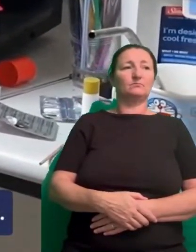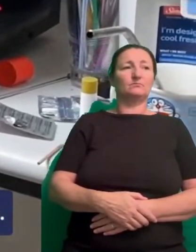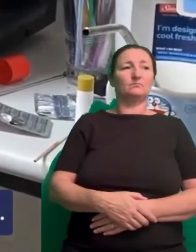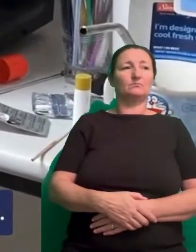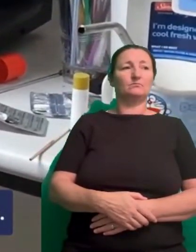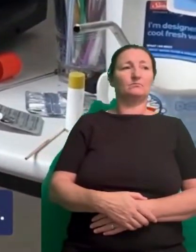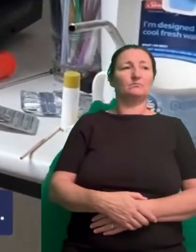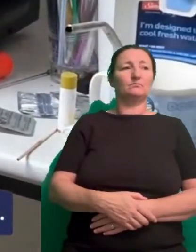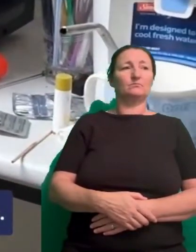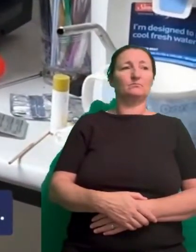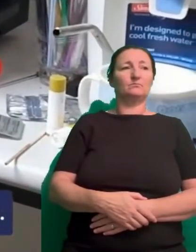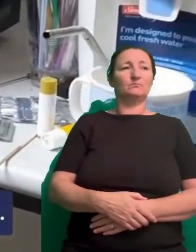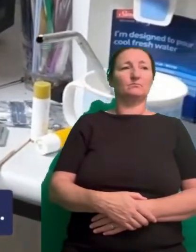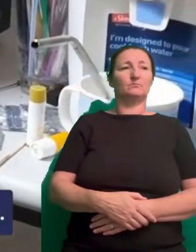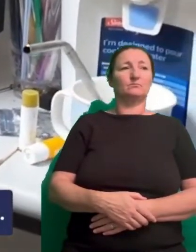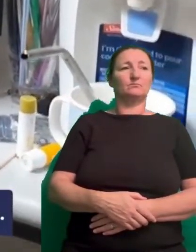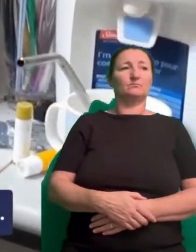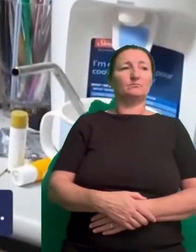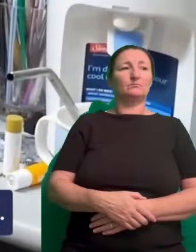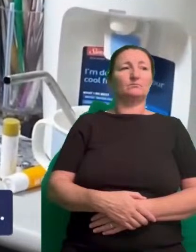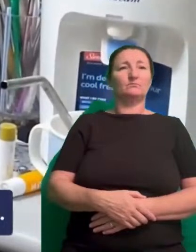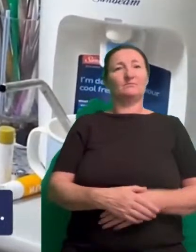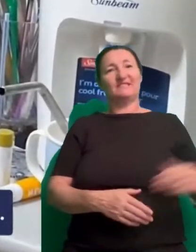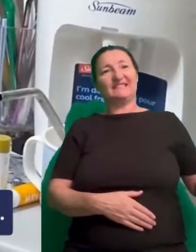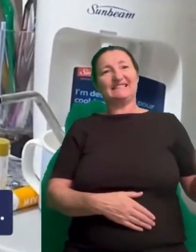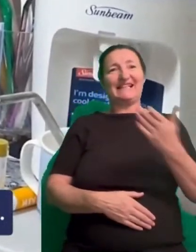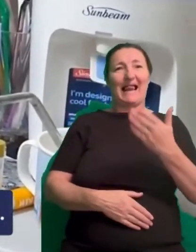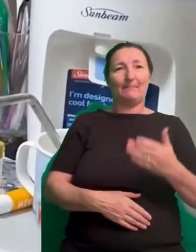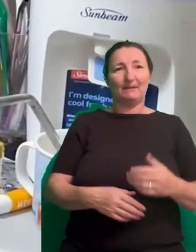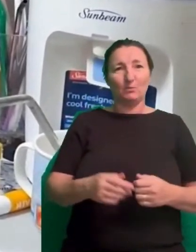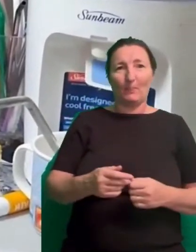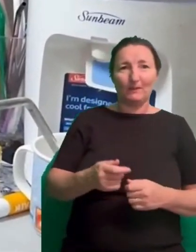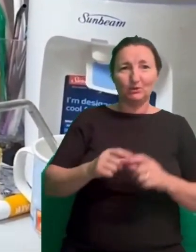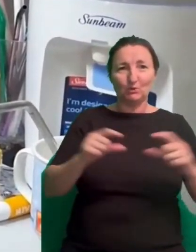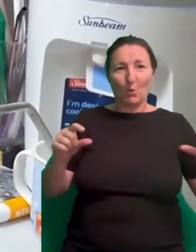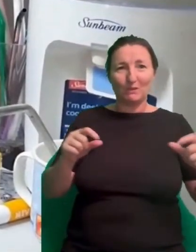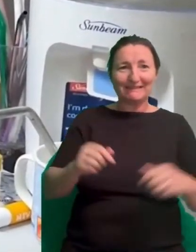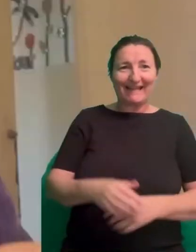show it with my short stick and press the buttons.